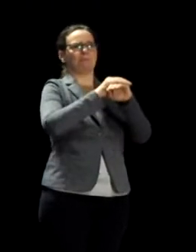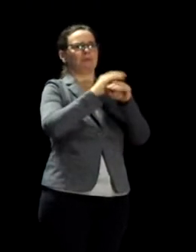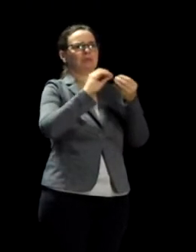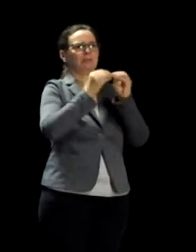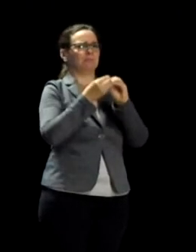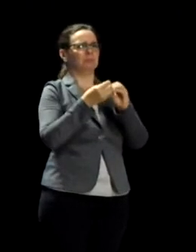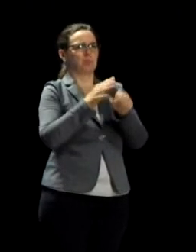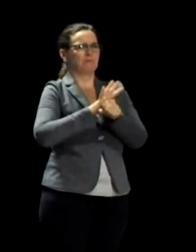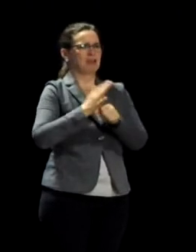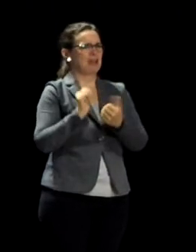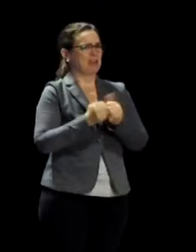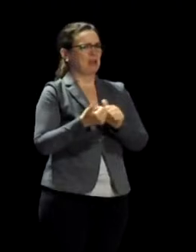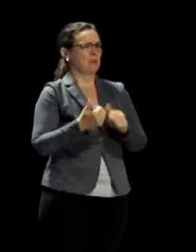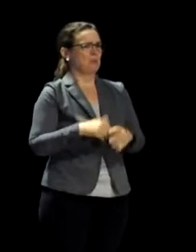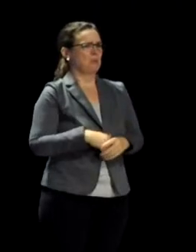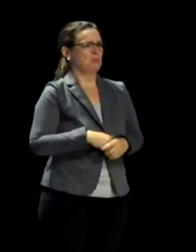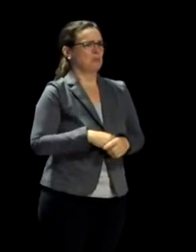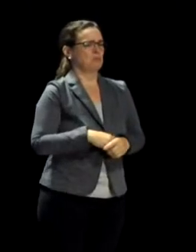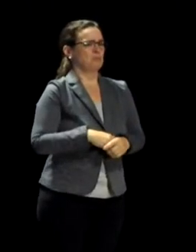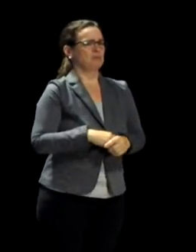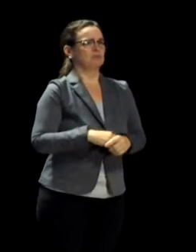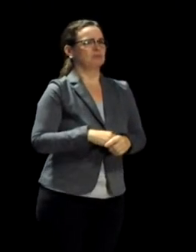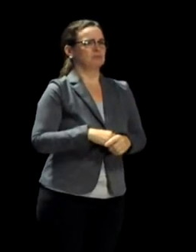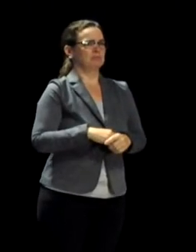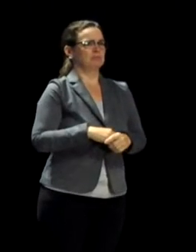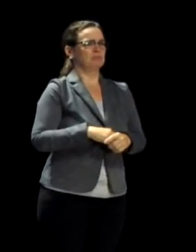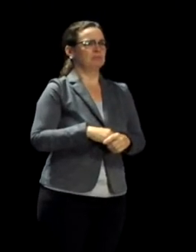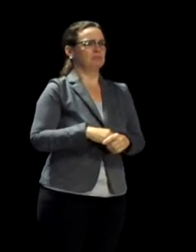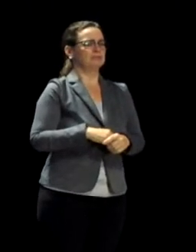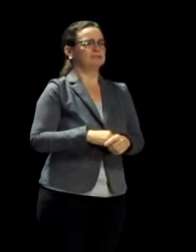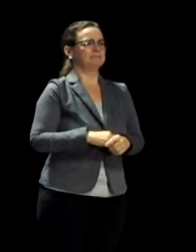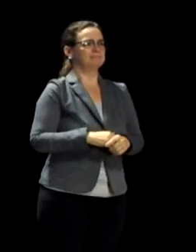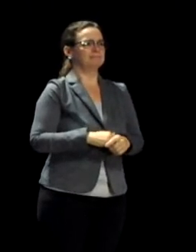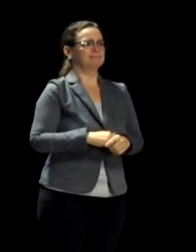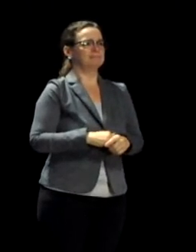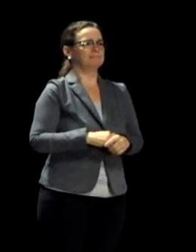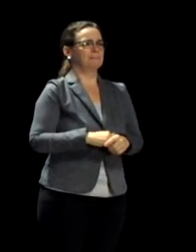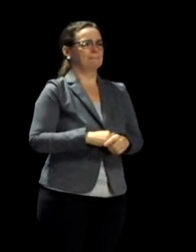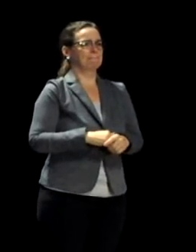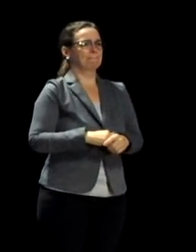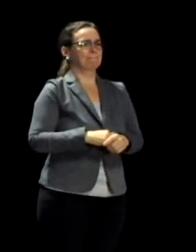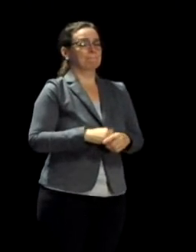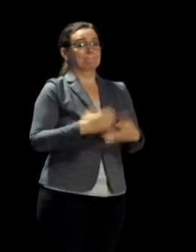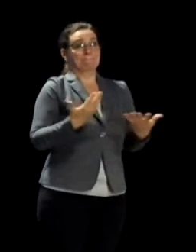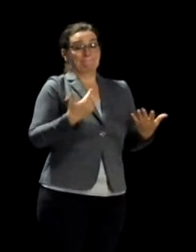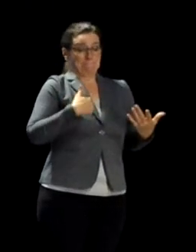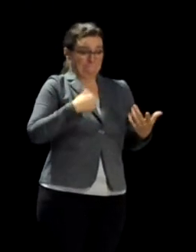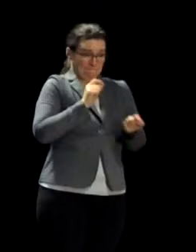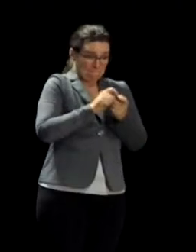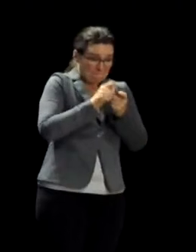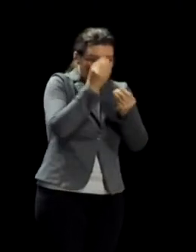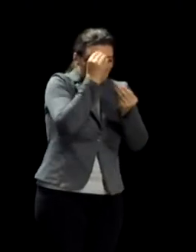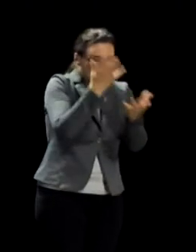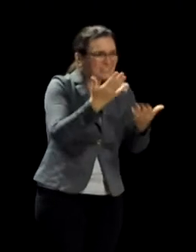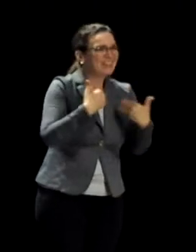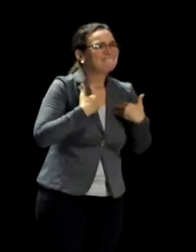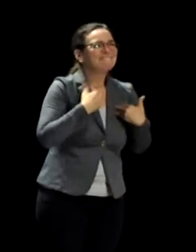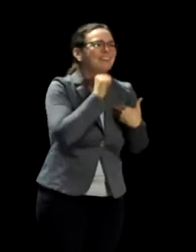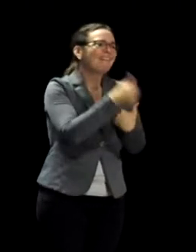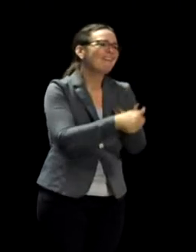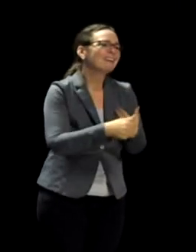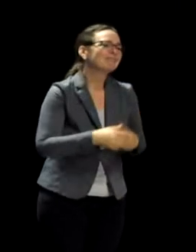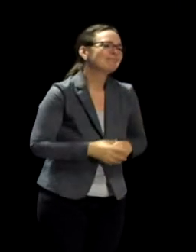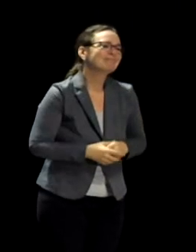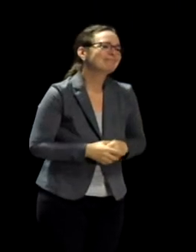Again, all speculative if I were to talk about it with you. I mean, essentially you have a situation where the whole facility's